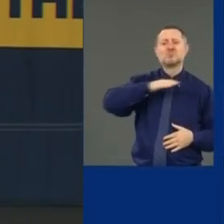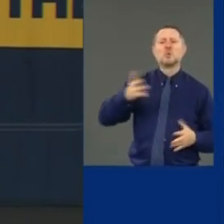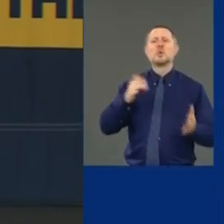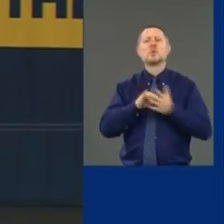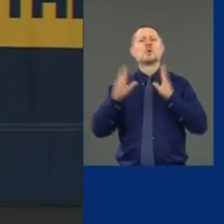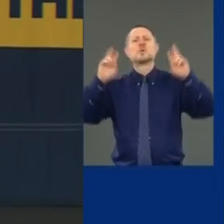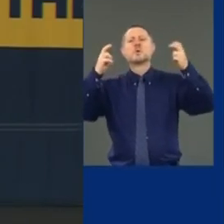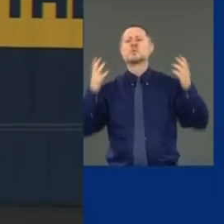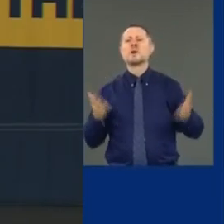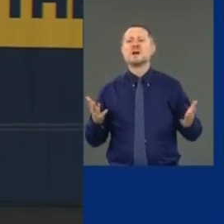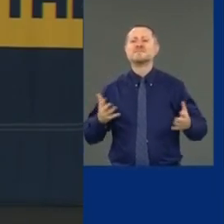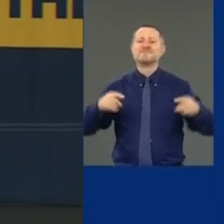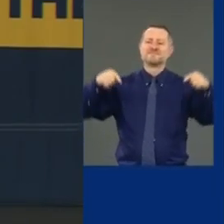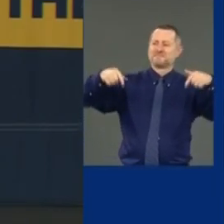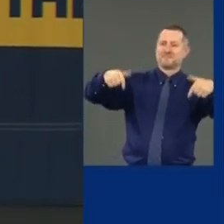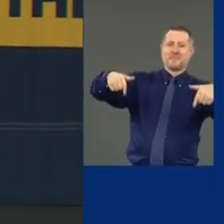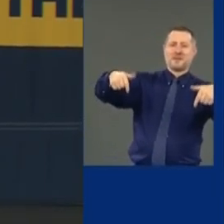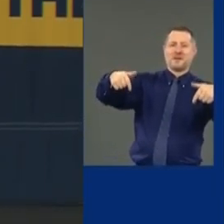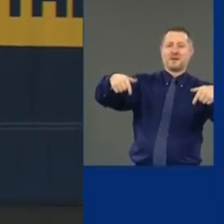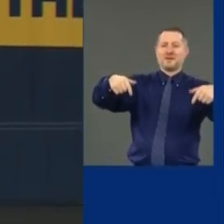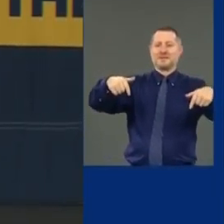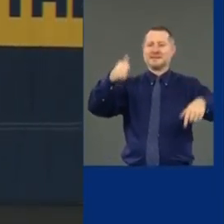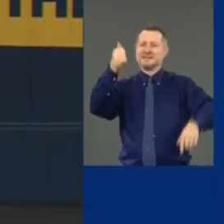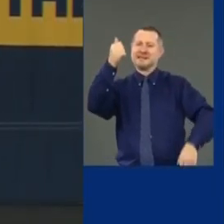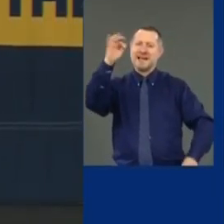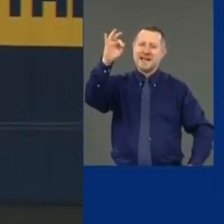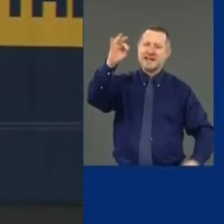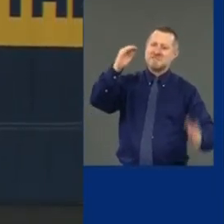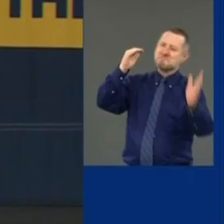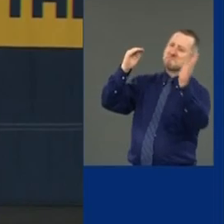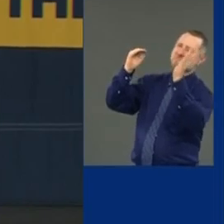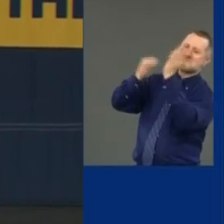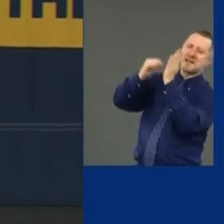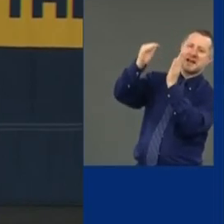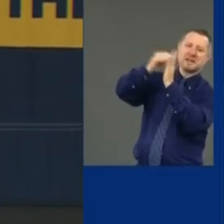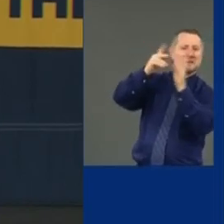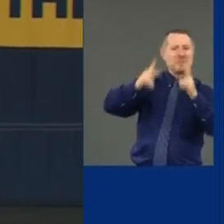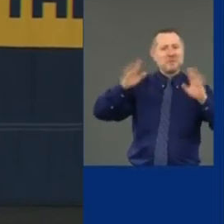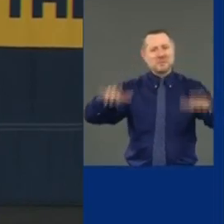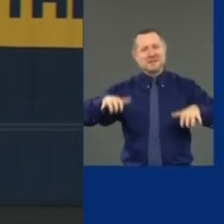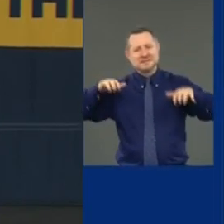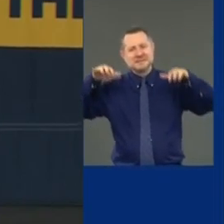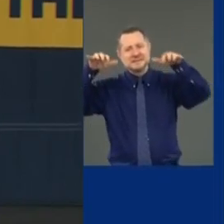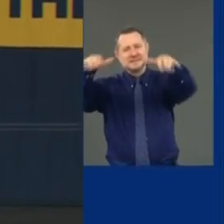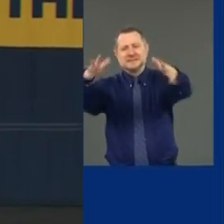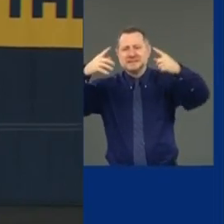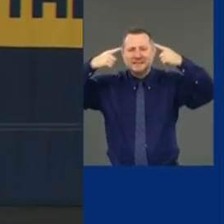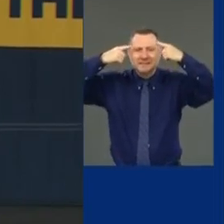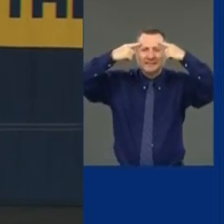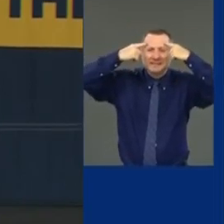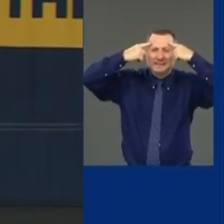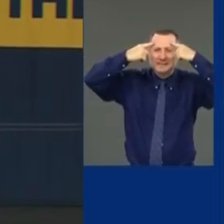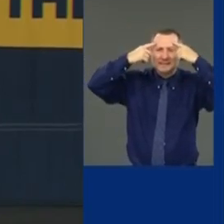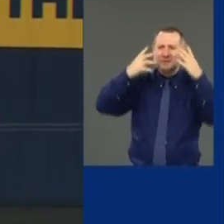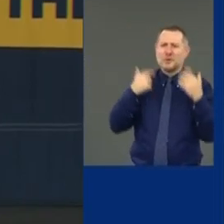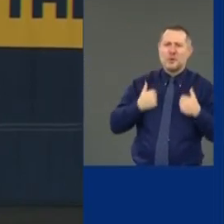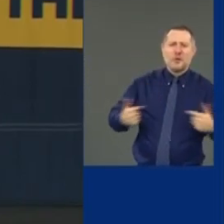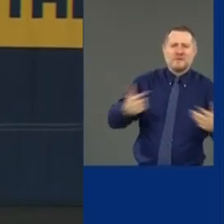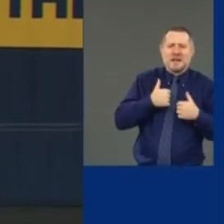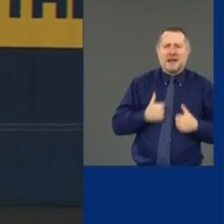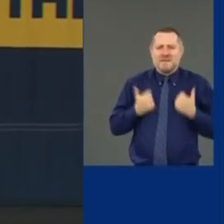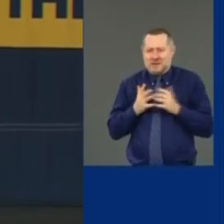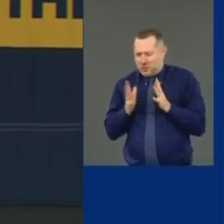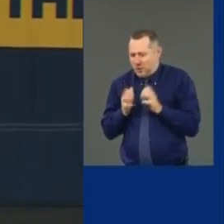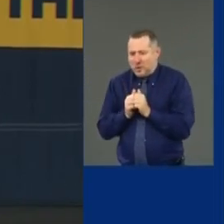New York is 19 million people who start with the premise we can all live together in a very close